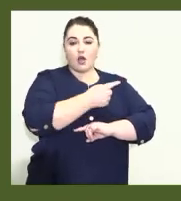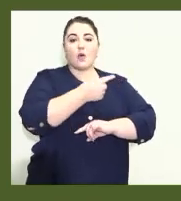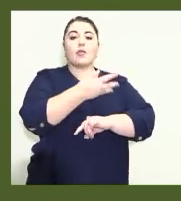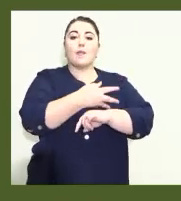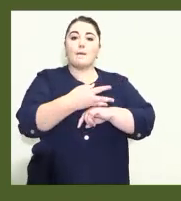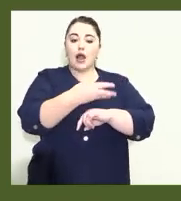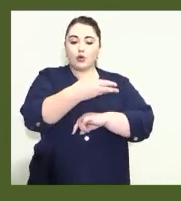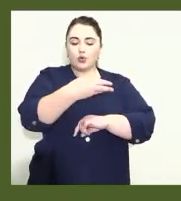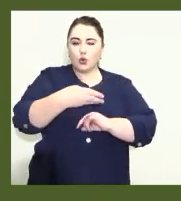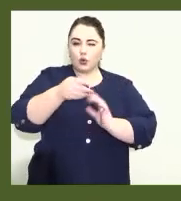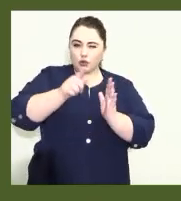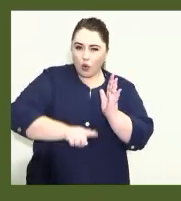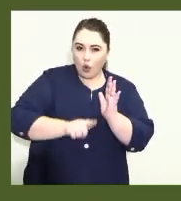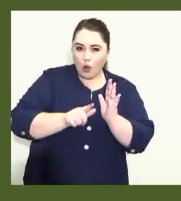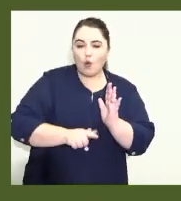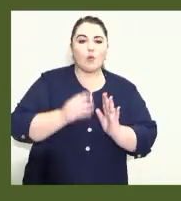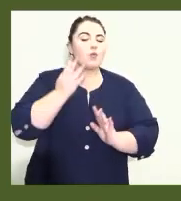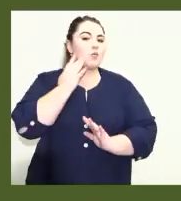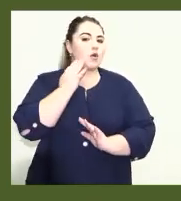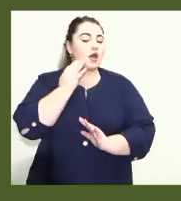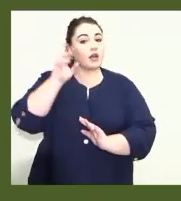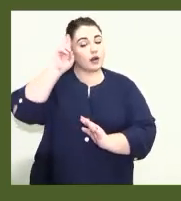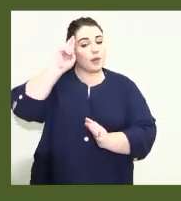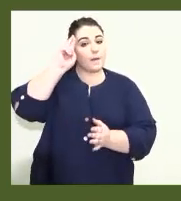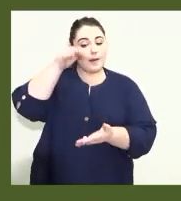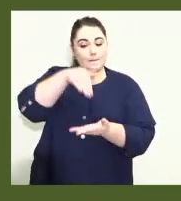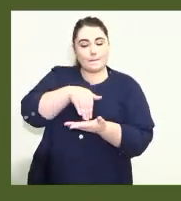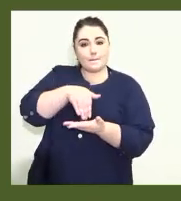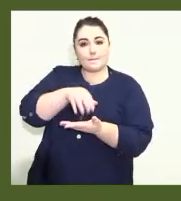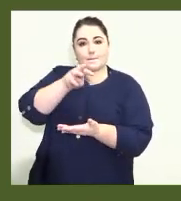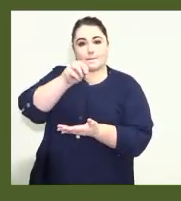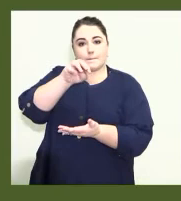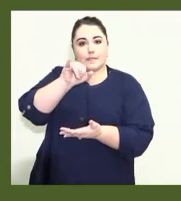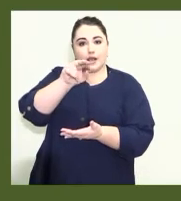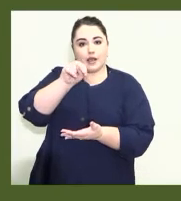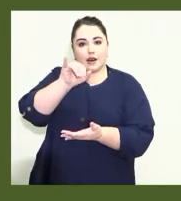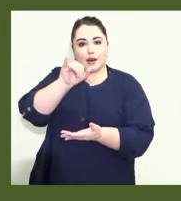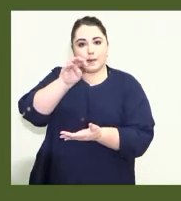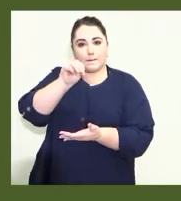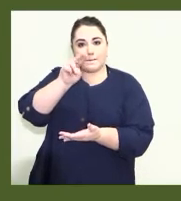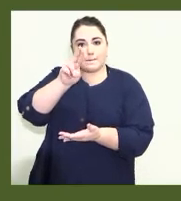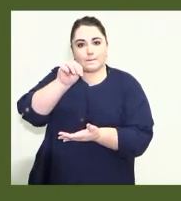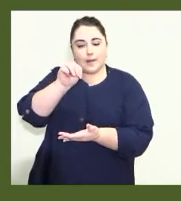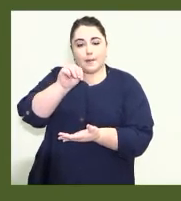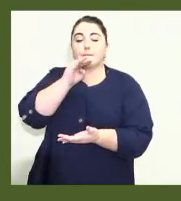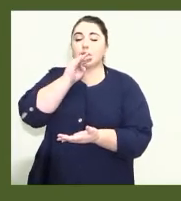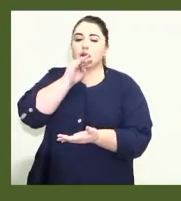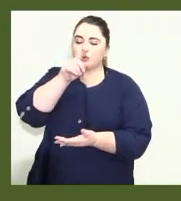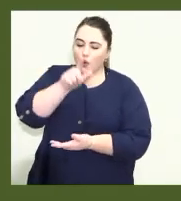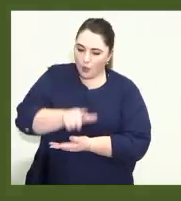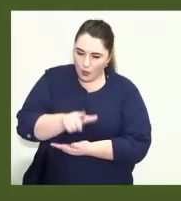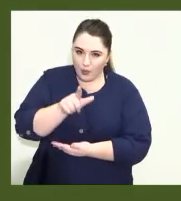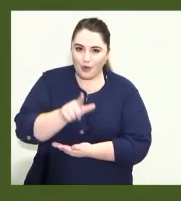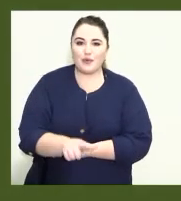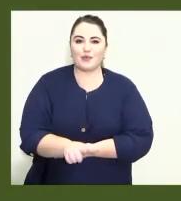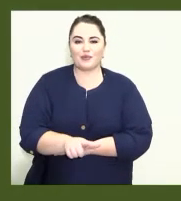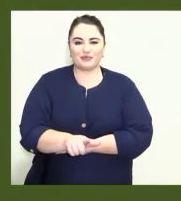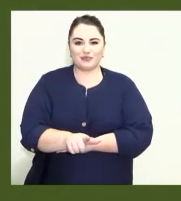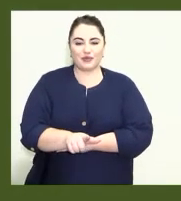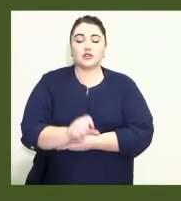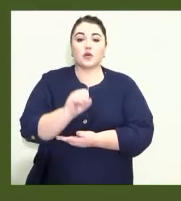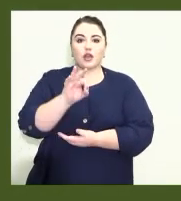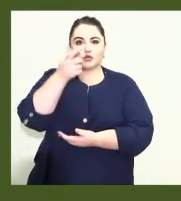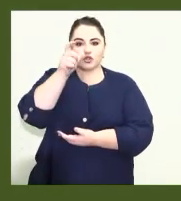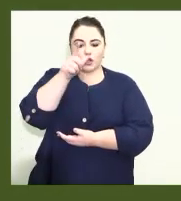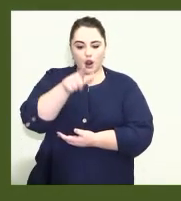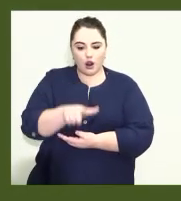glucose would be at its lowest. Remember, the word minimum means the lowest. So when you look at